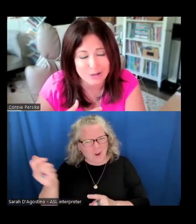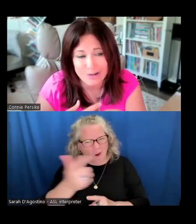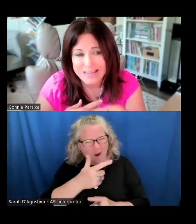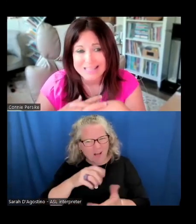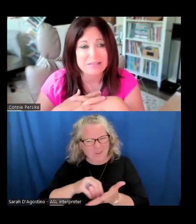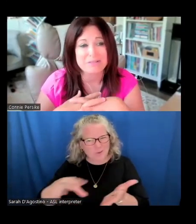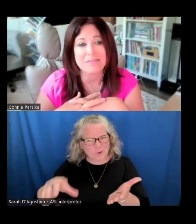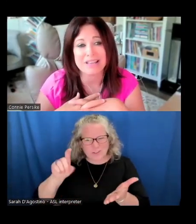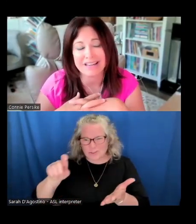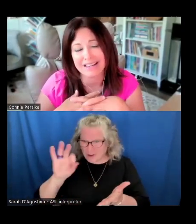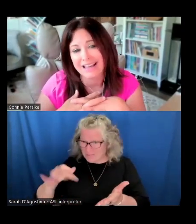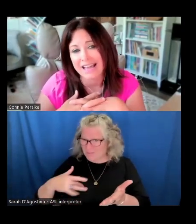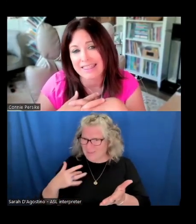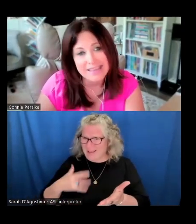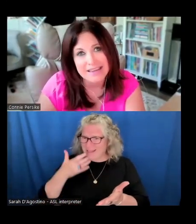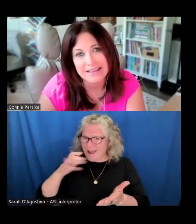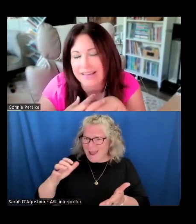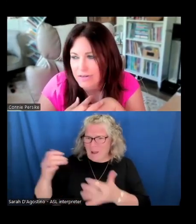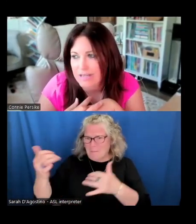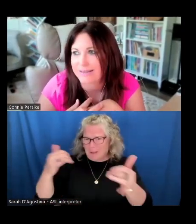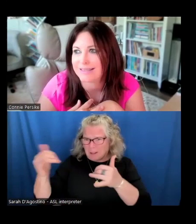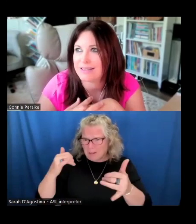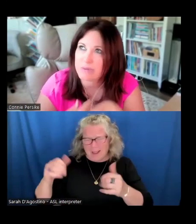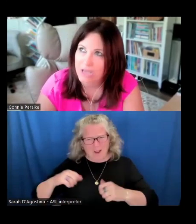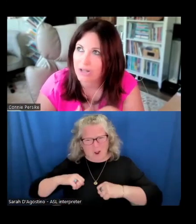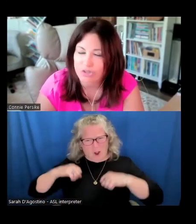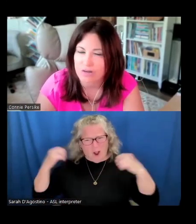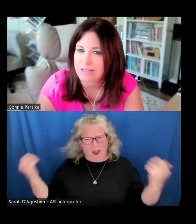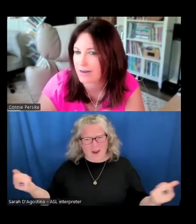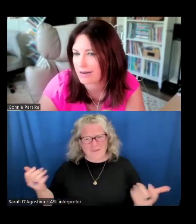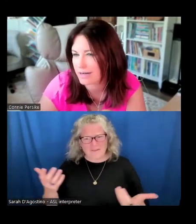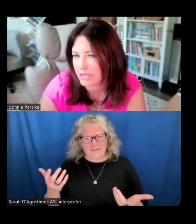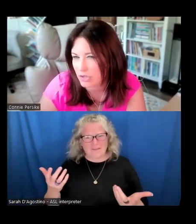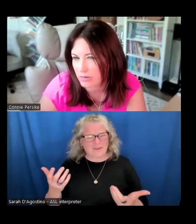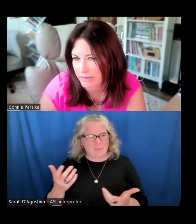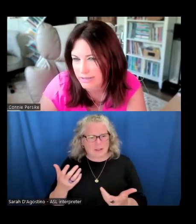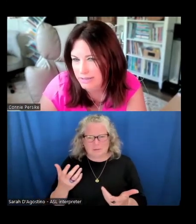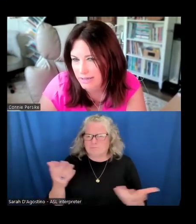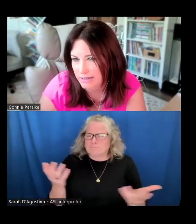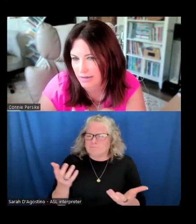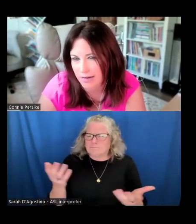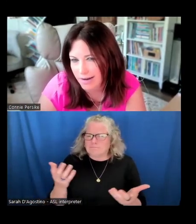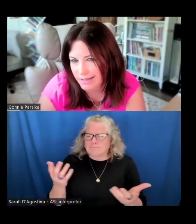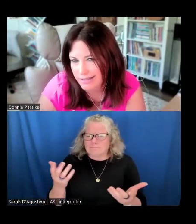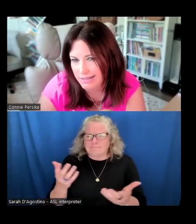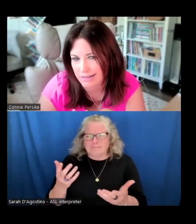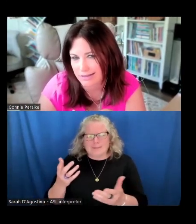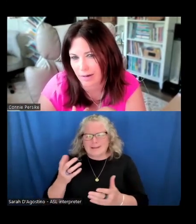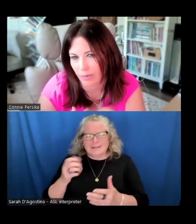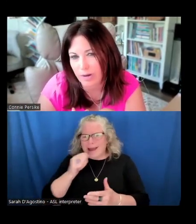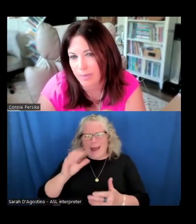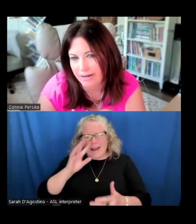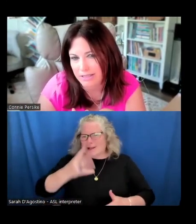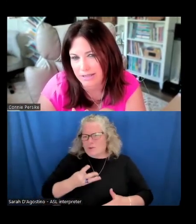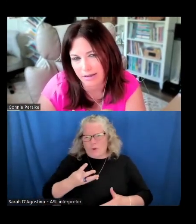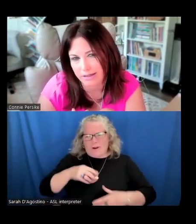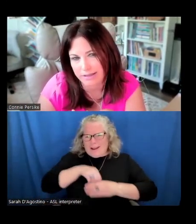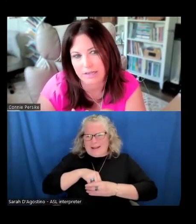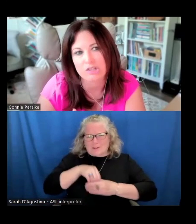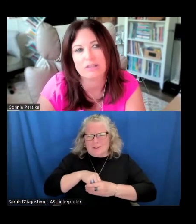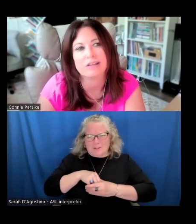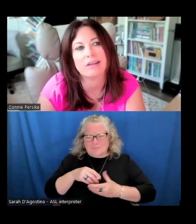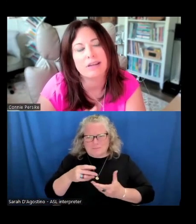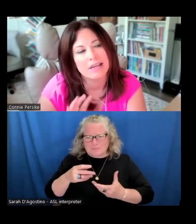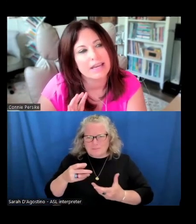do. So sometimes I think, goodness, did we all trust our internal instincts and our gut instincts and what our body was telling